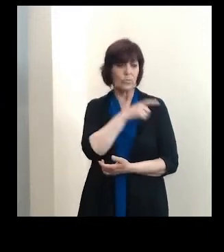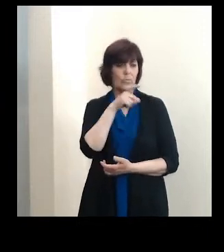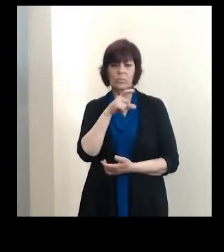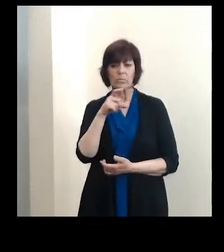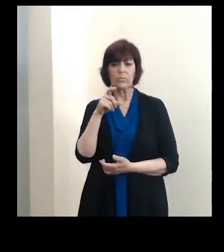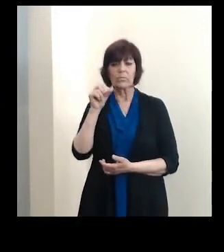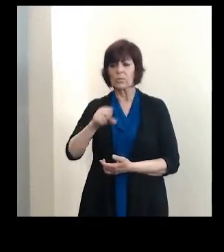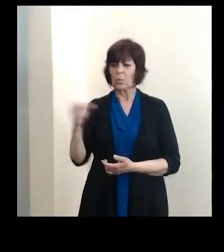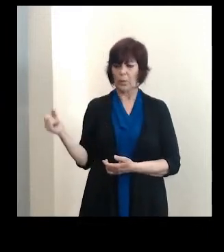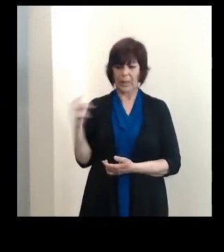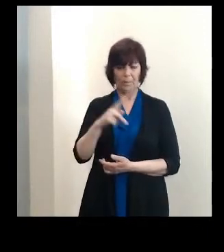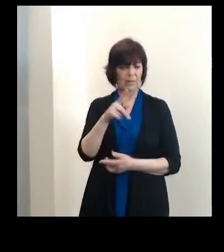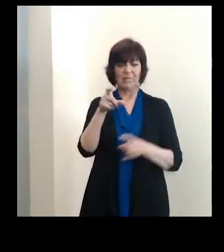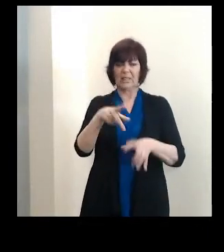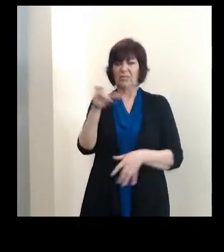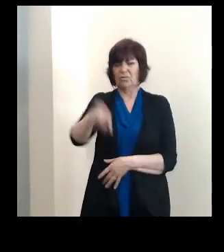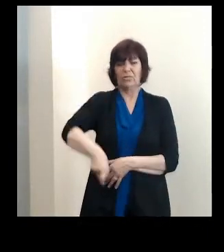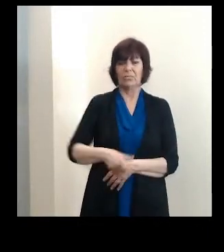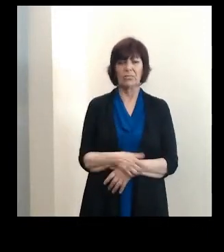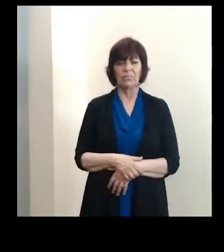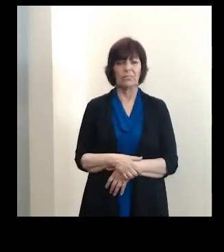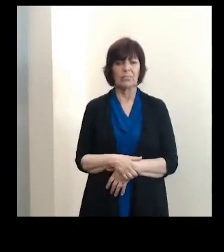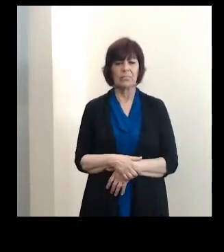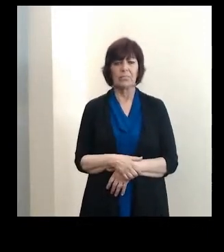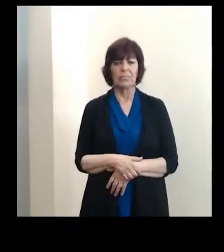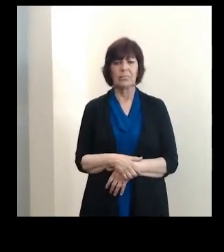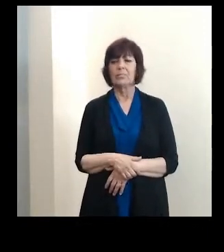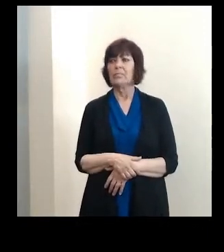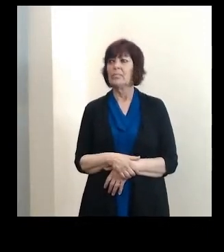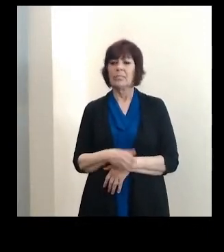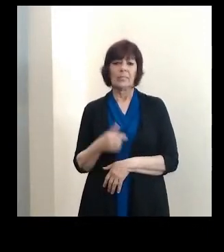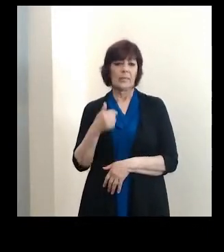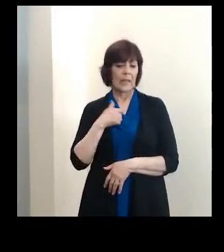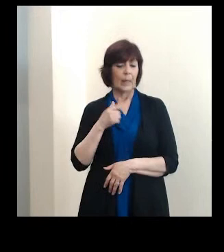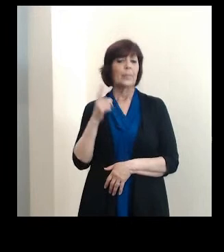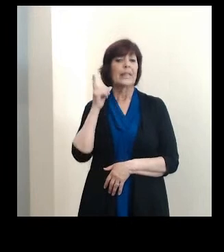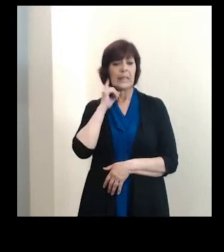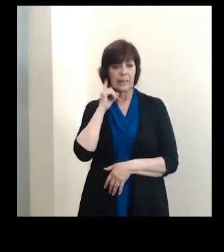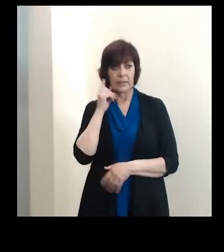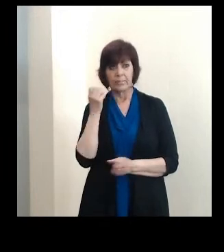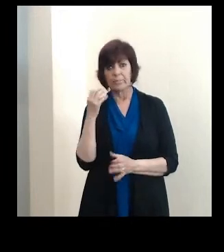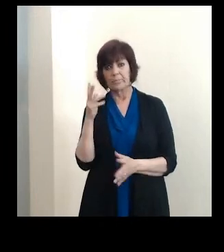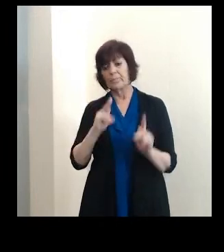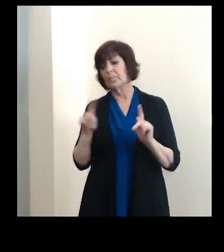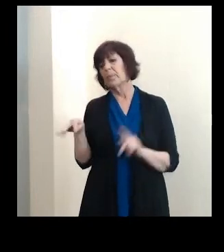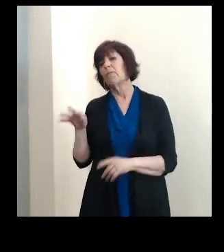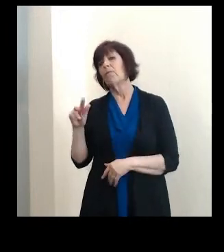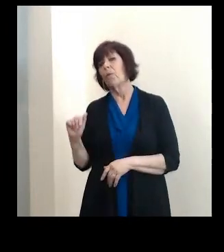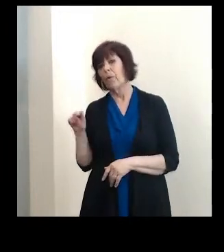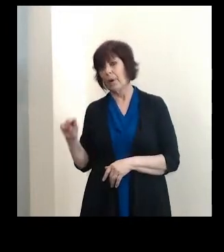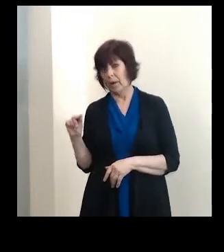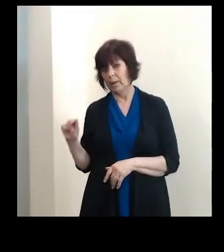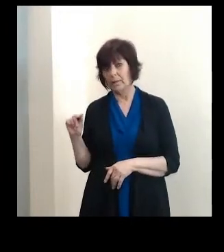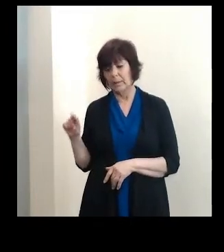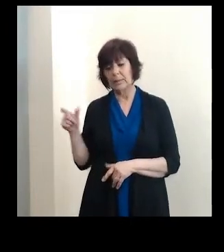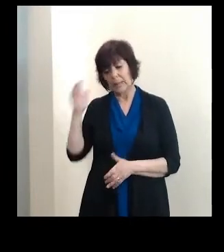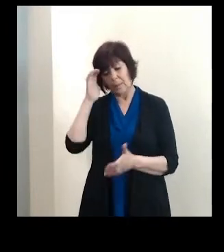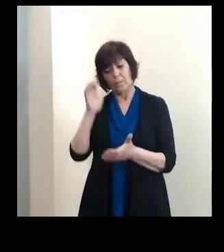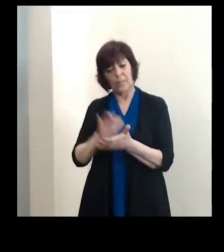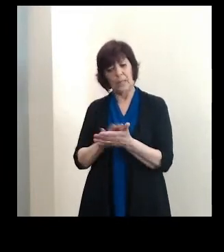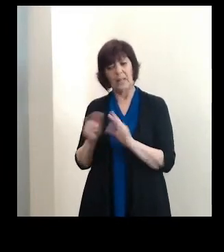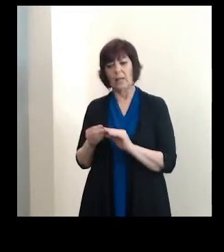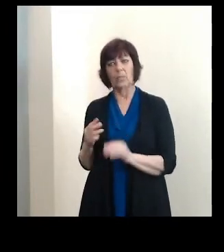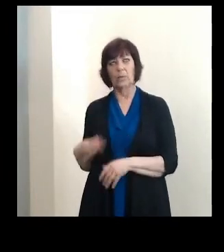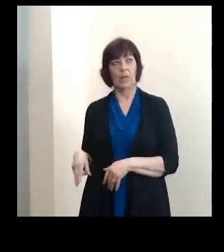upon return. It's as simple as that. I'm hearing from some of my colleagues down in Florida that they believe the numbers are